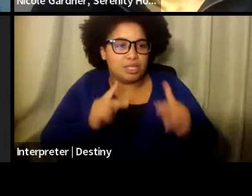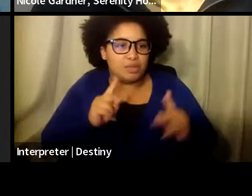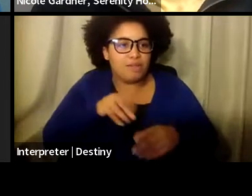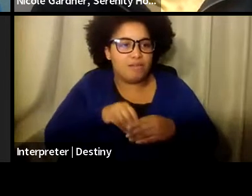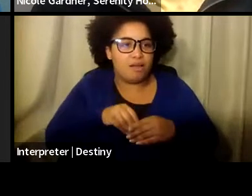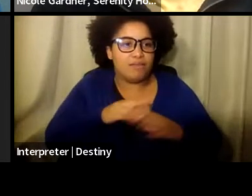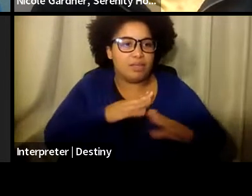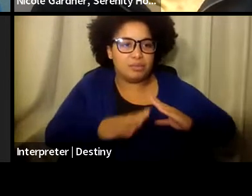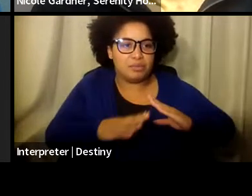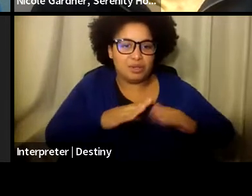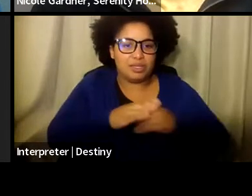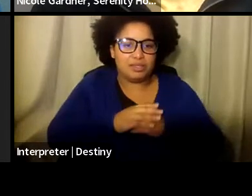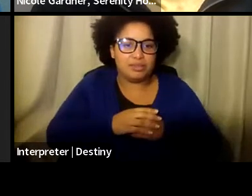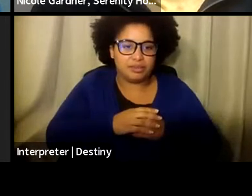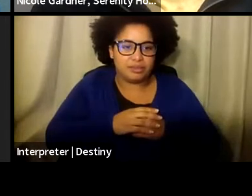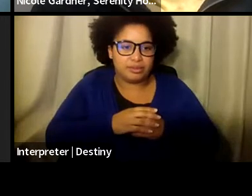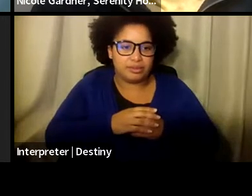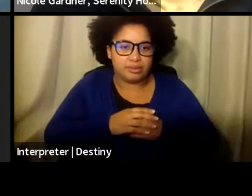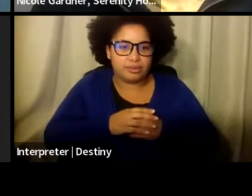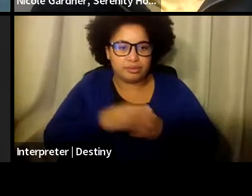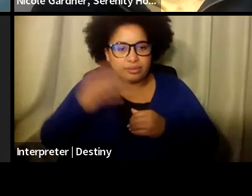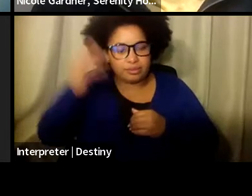community.